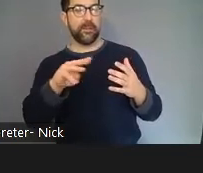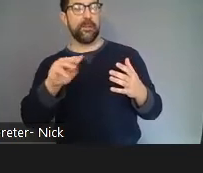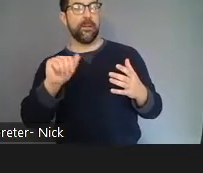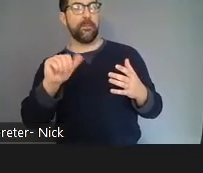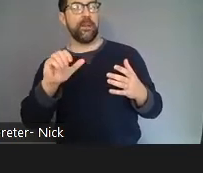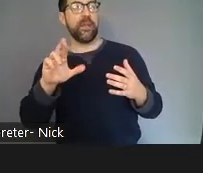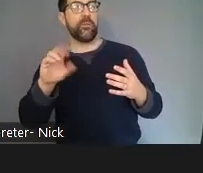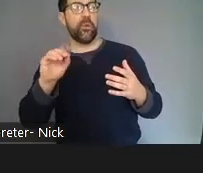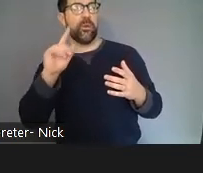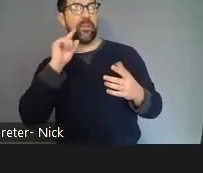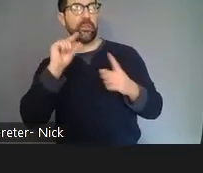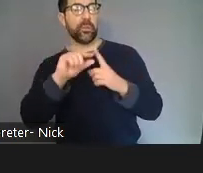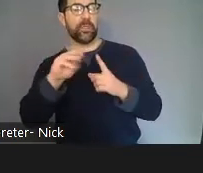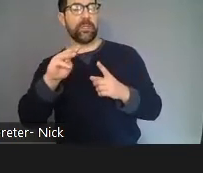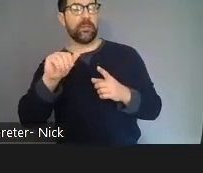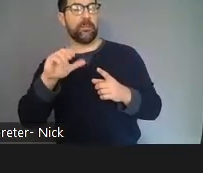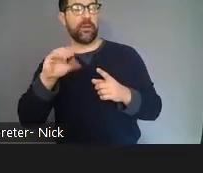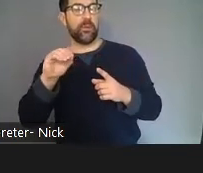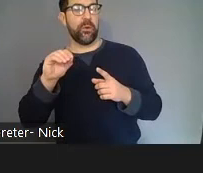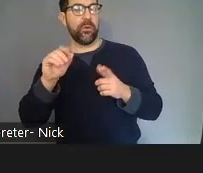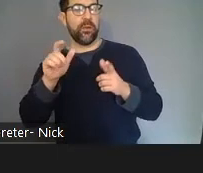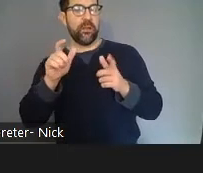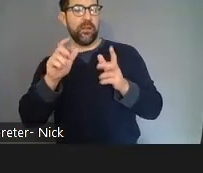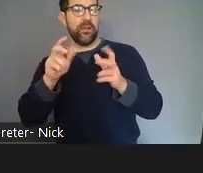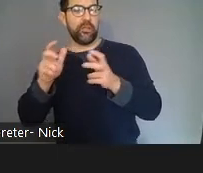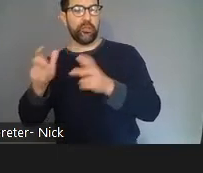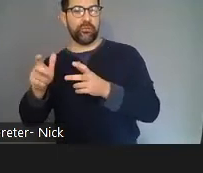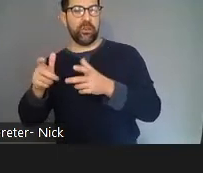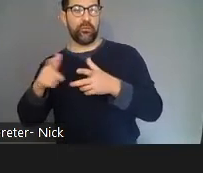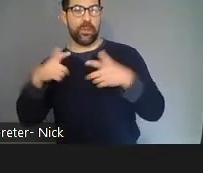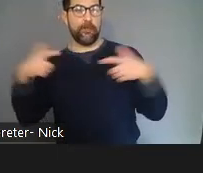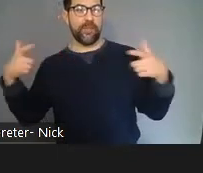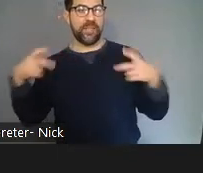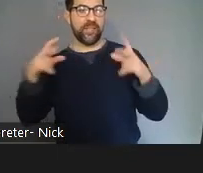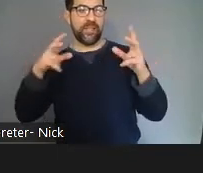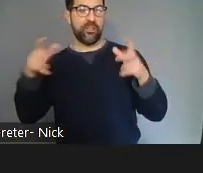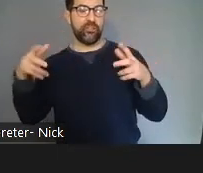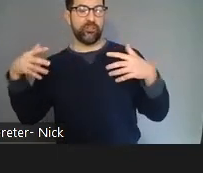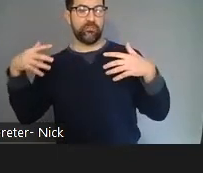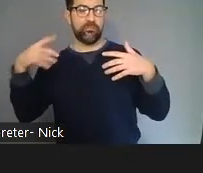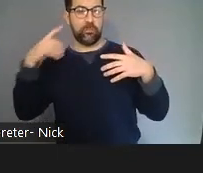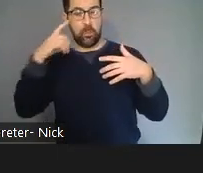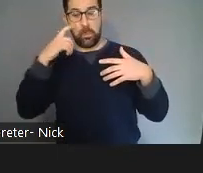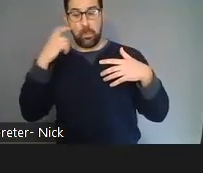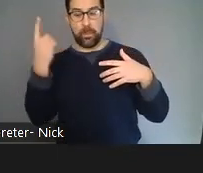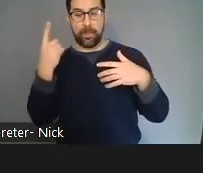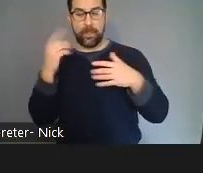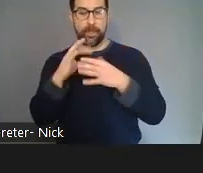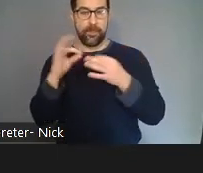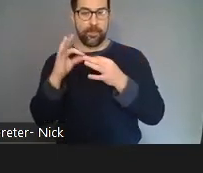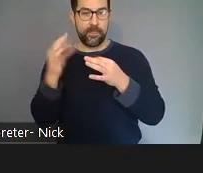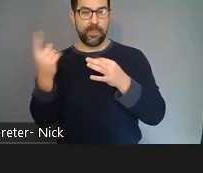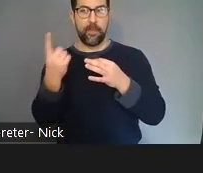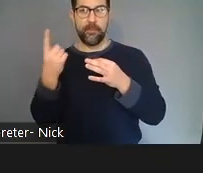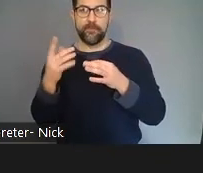think that's a word, issues, right? And on a bigger scale, something that I've talked about or something that's been